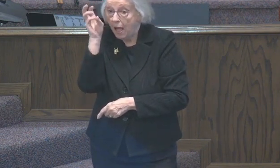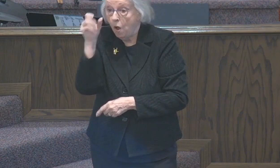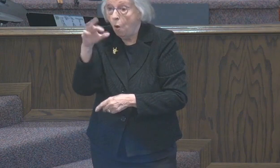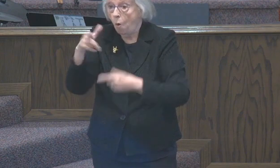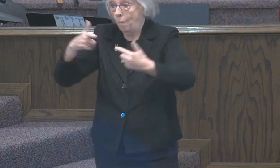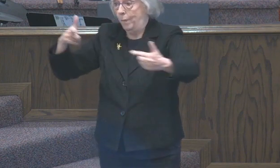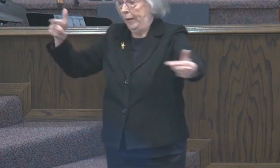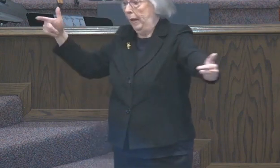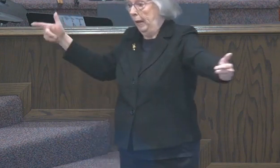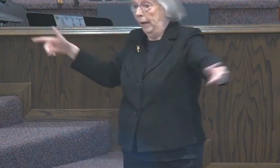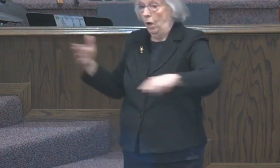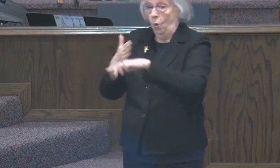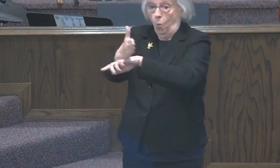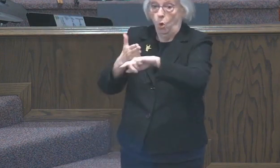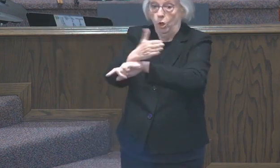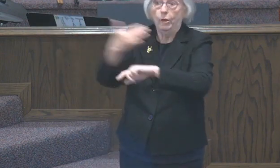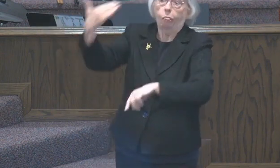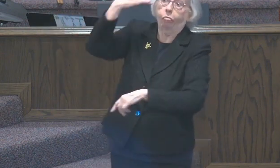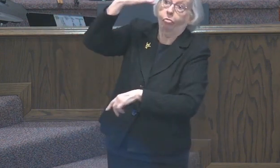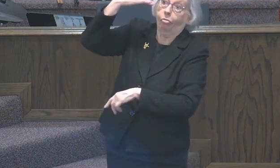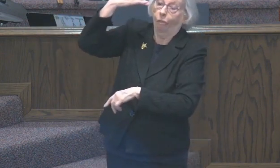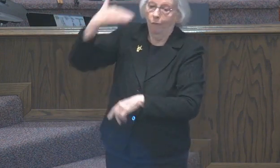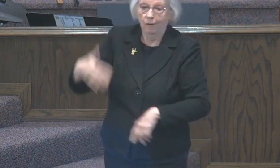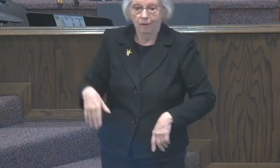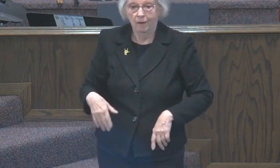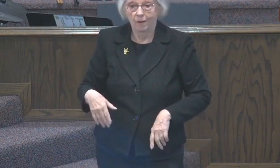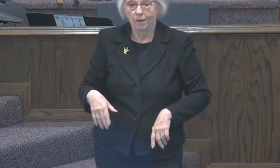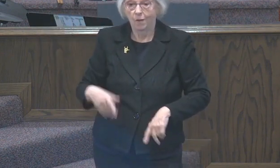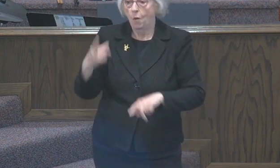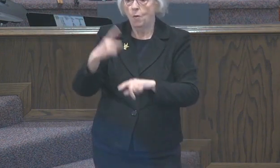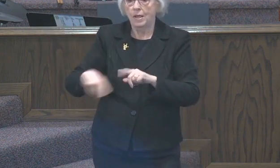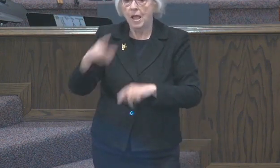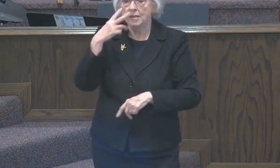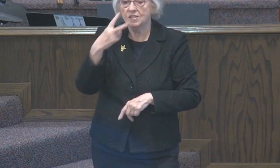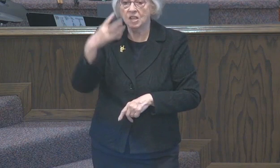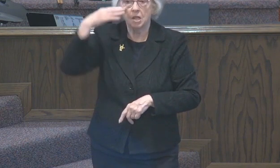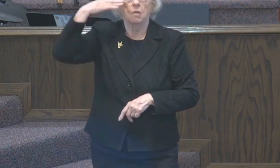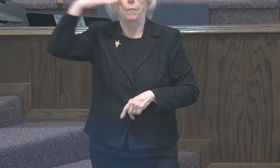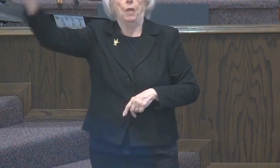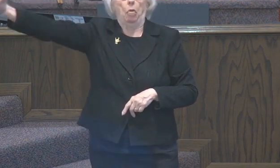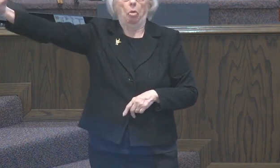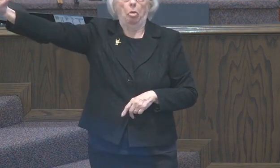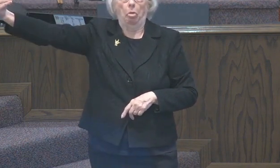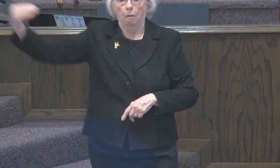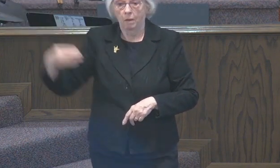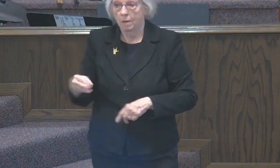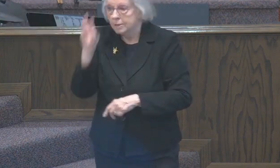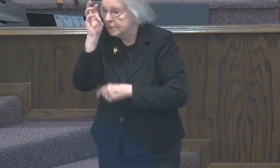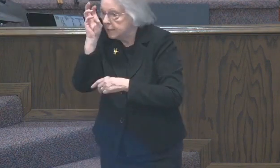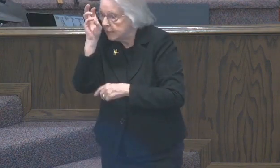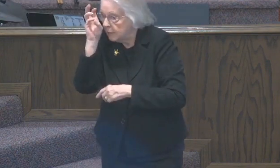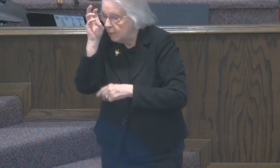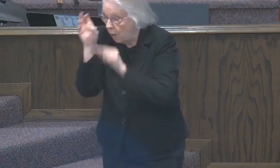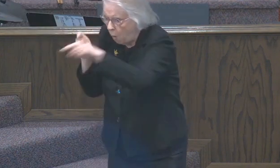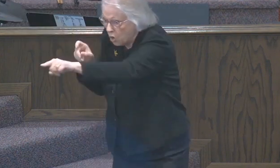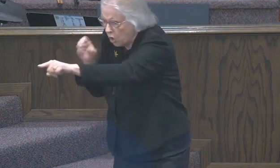then I can see to help my brother with their speck. We are to do